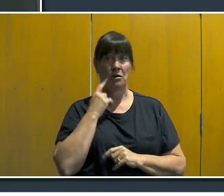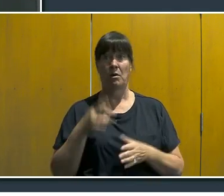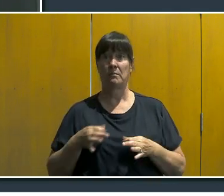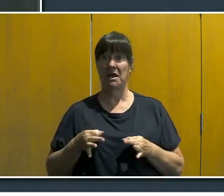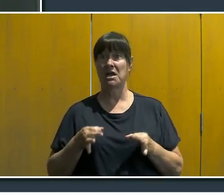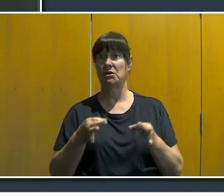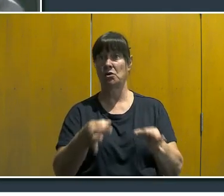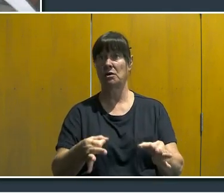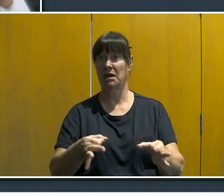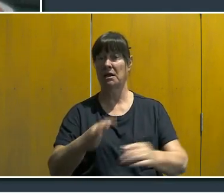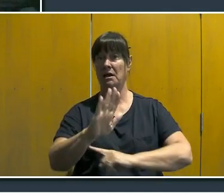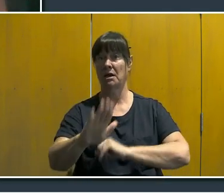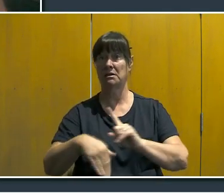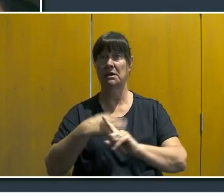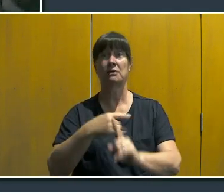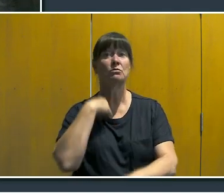adjourning until